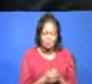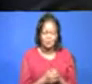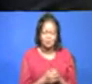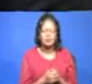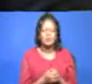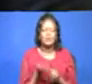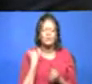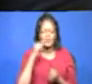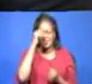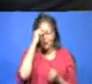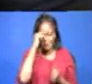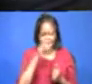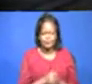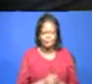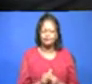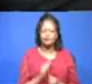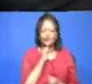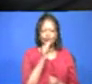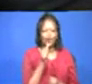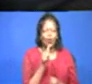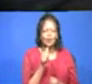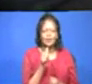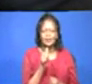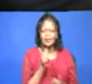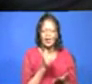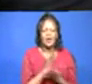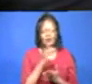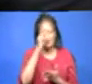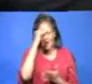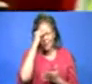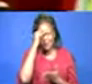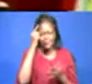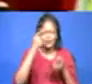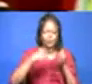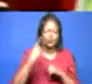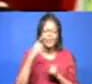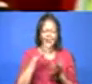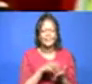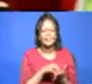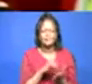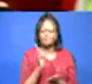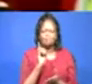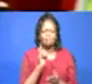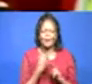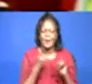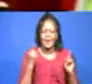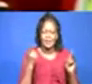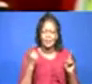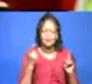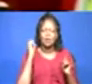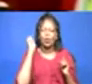It is not a right of government to always win cases, but I would